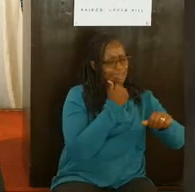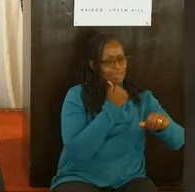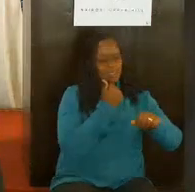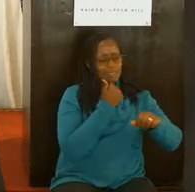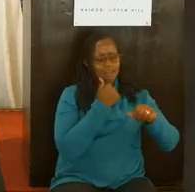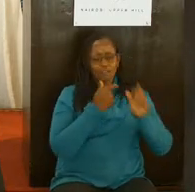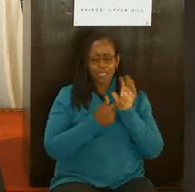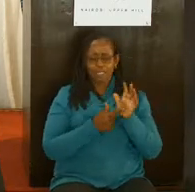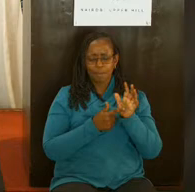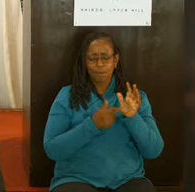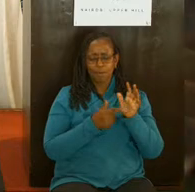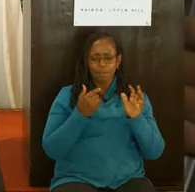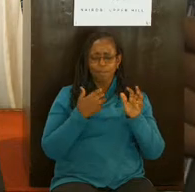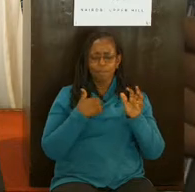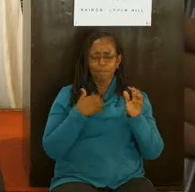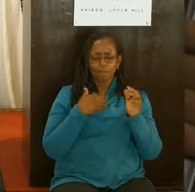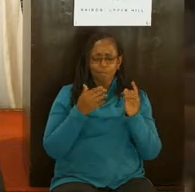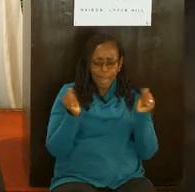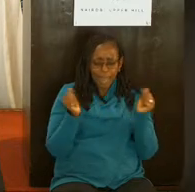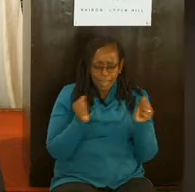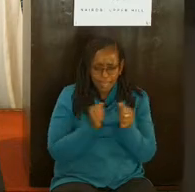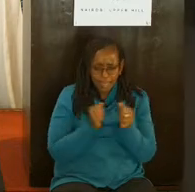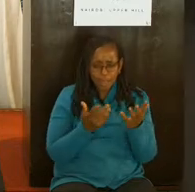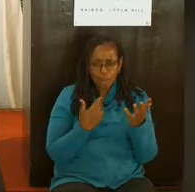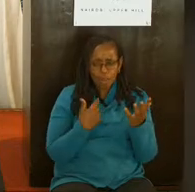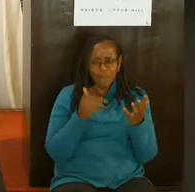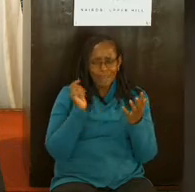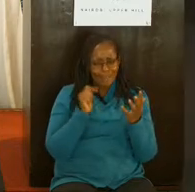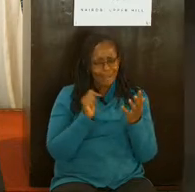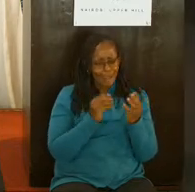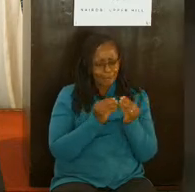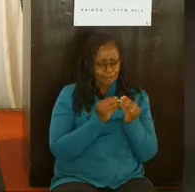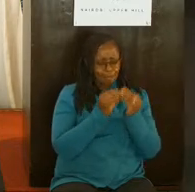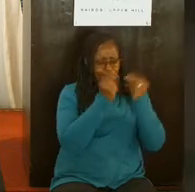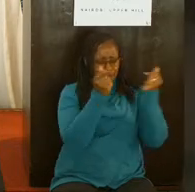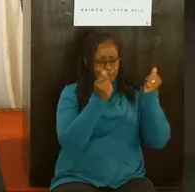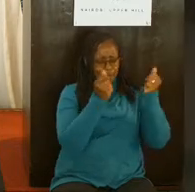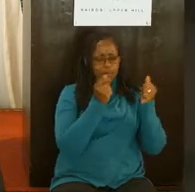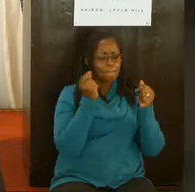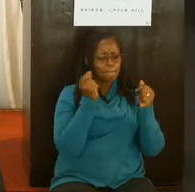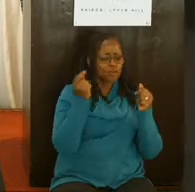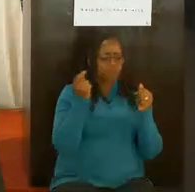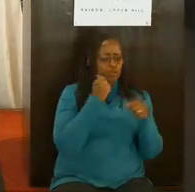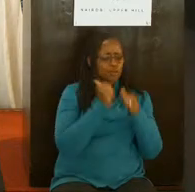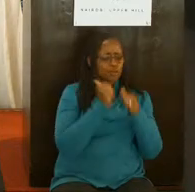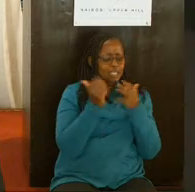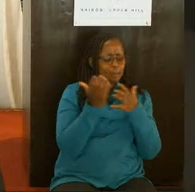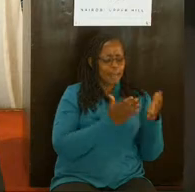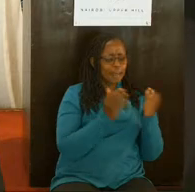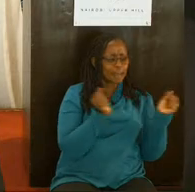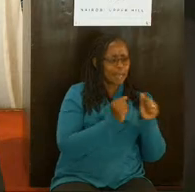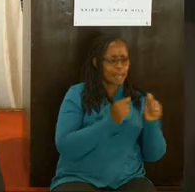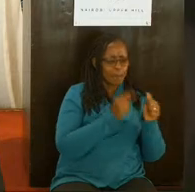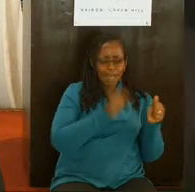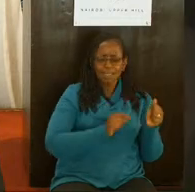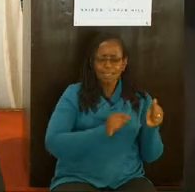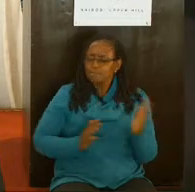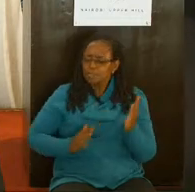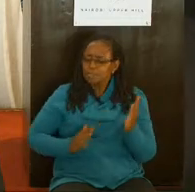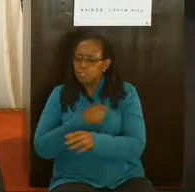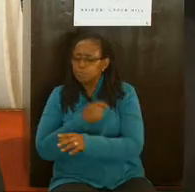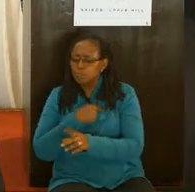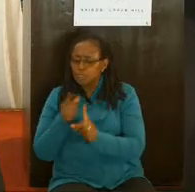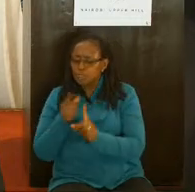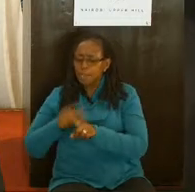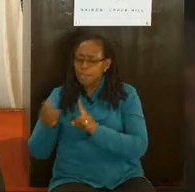or what you call this malaria I mean we can fight all these mosquitoes I mean and we don't need to go to hospital but of course you know